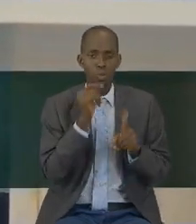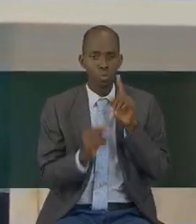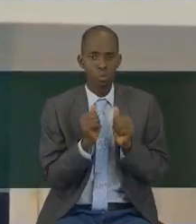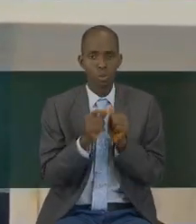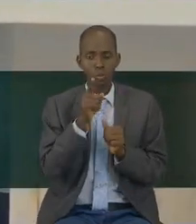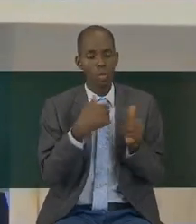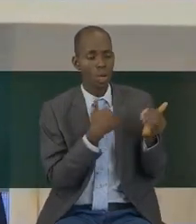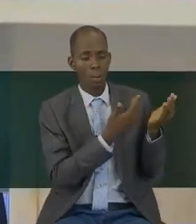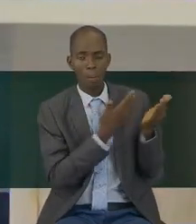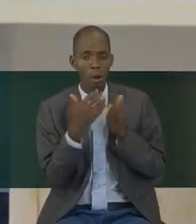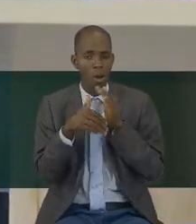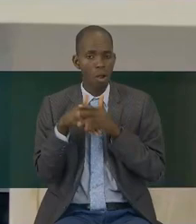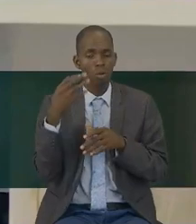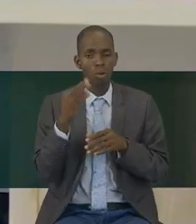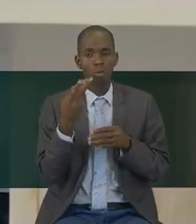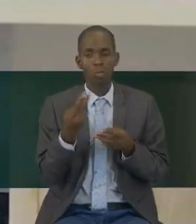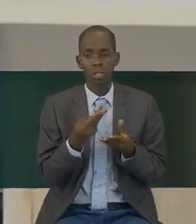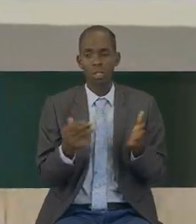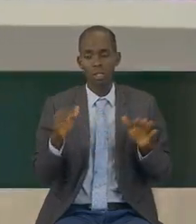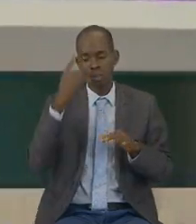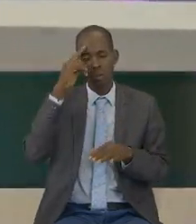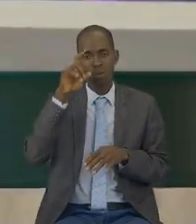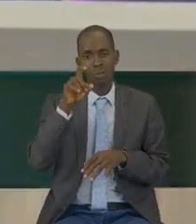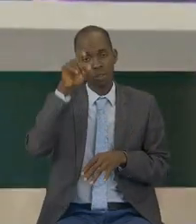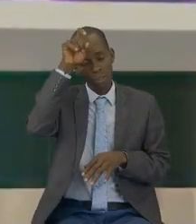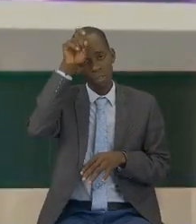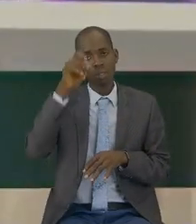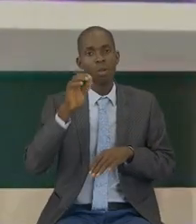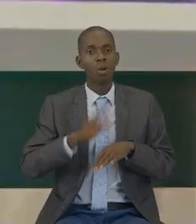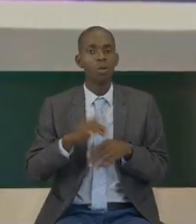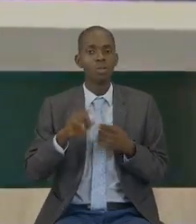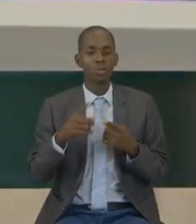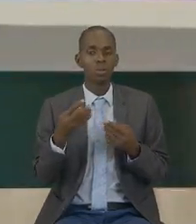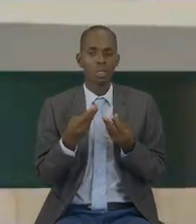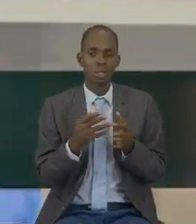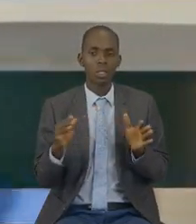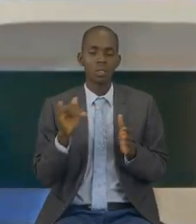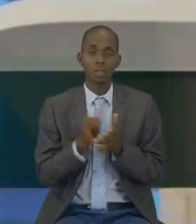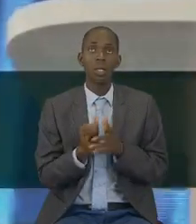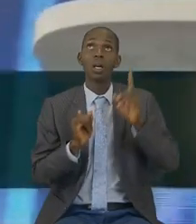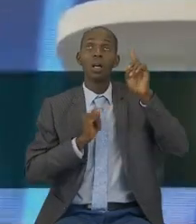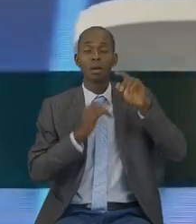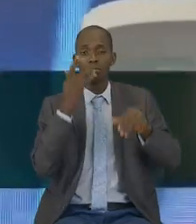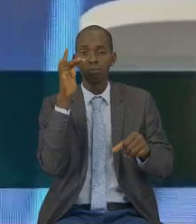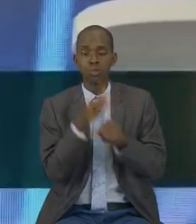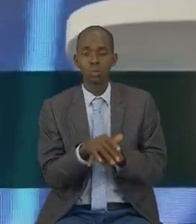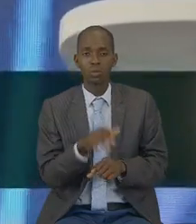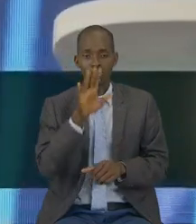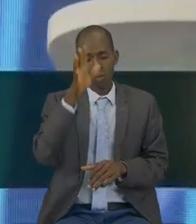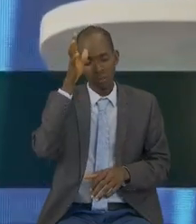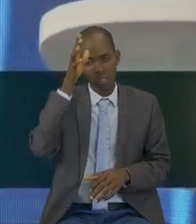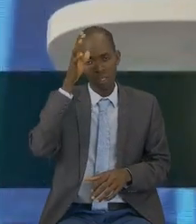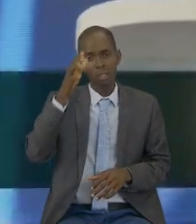up out of the land of Egypt, unto the land which I swear unto Abraham, to Isaac,